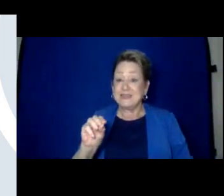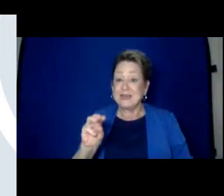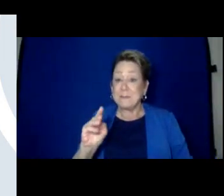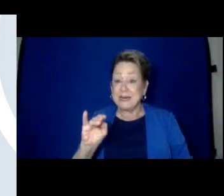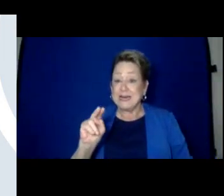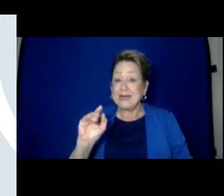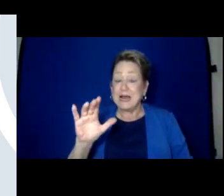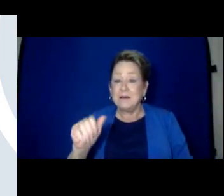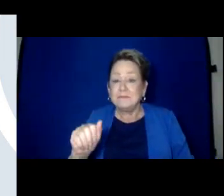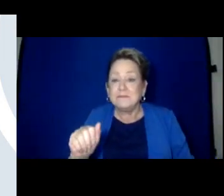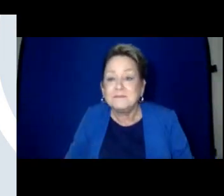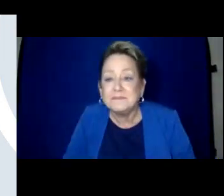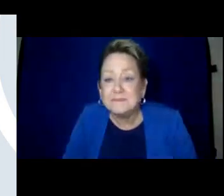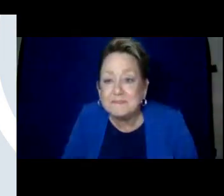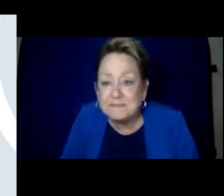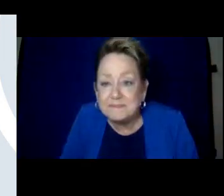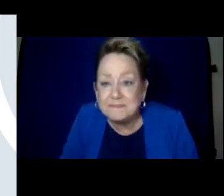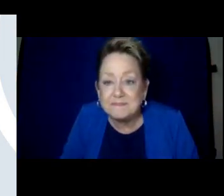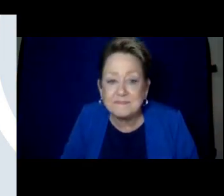All